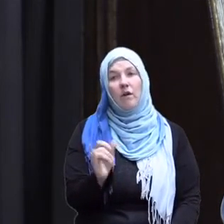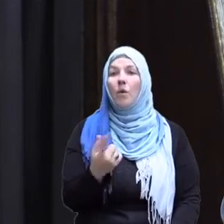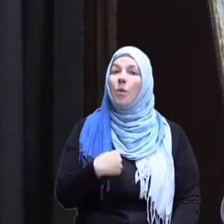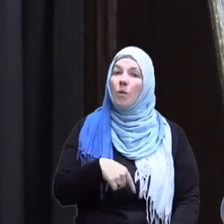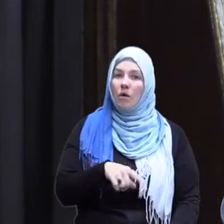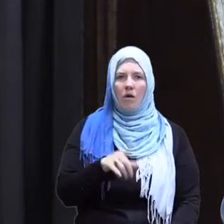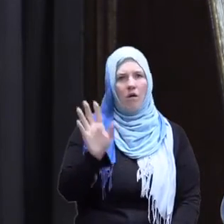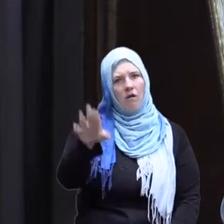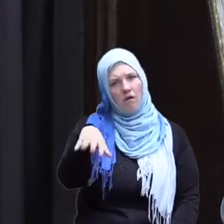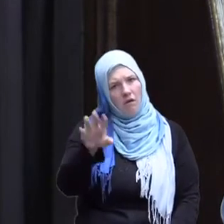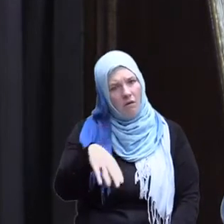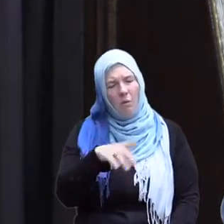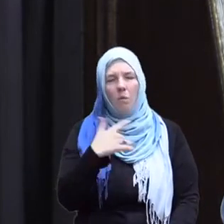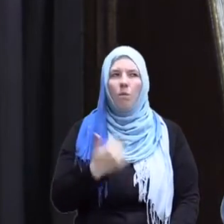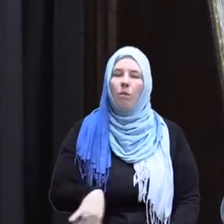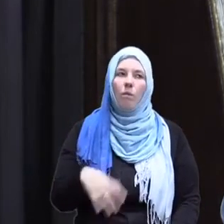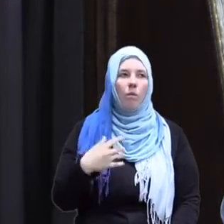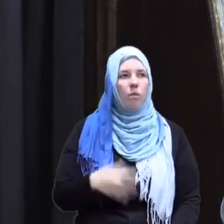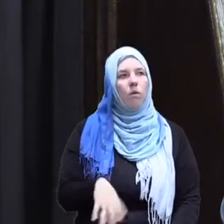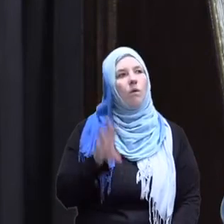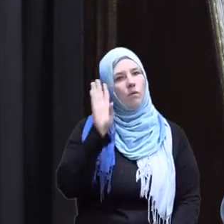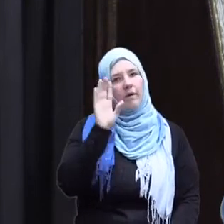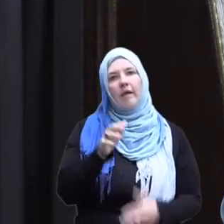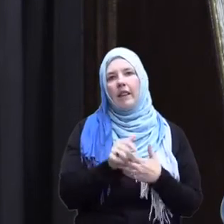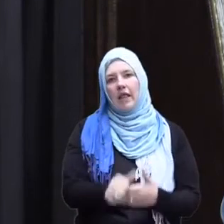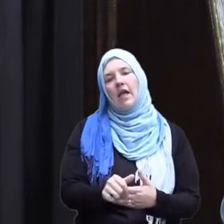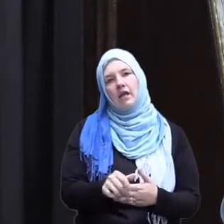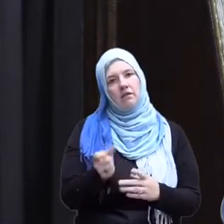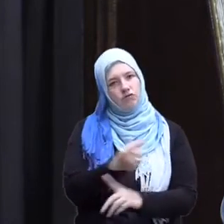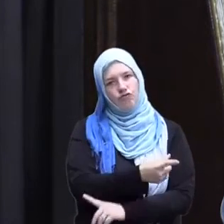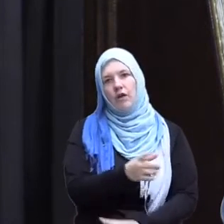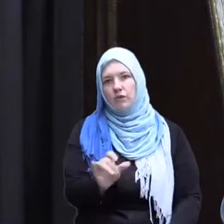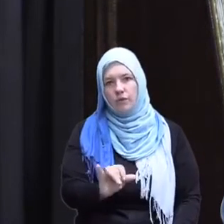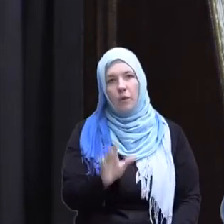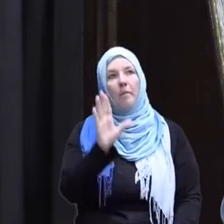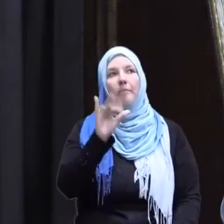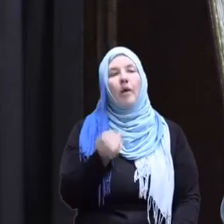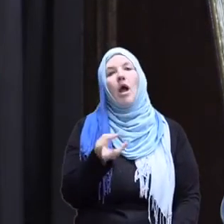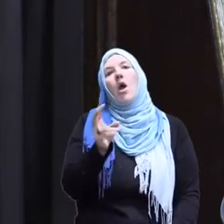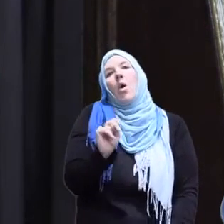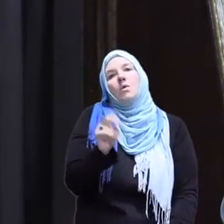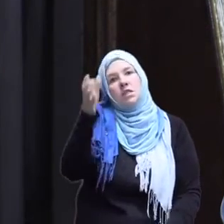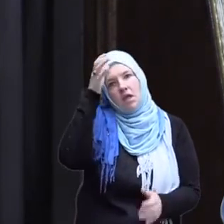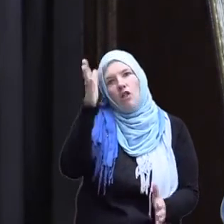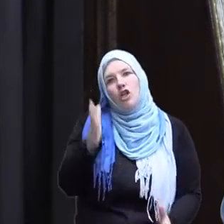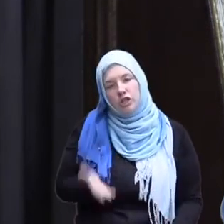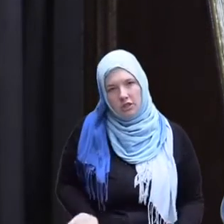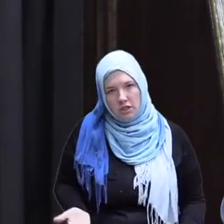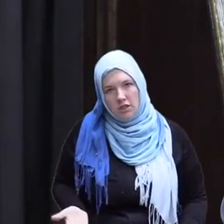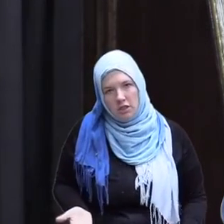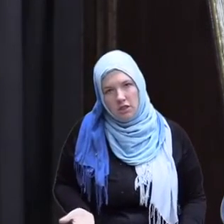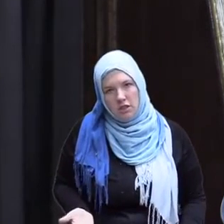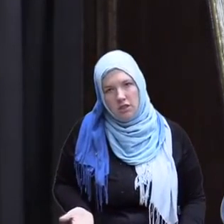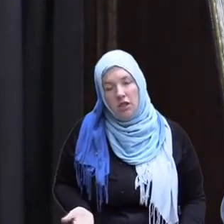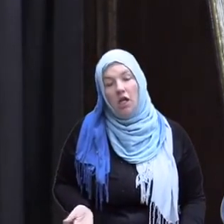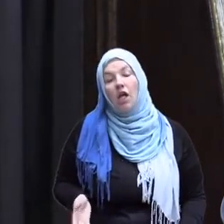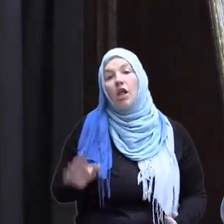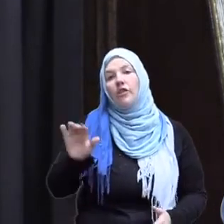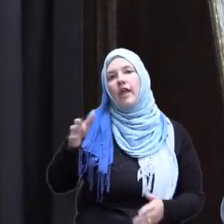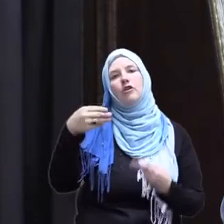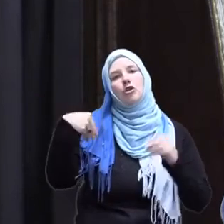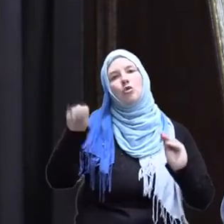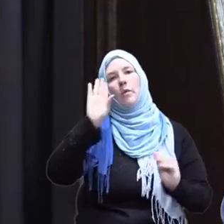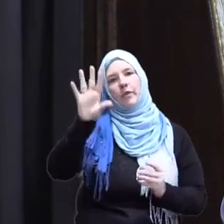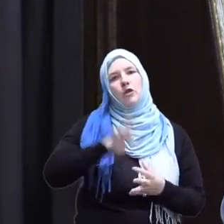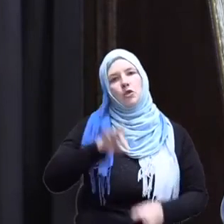we are being misled. We are being led astray by our own scholars who have sold their